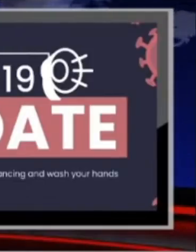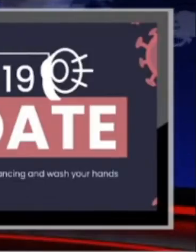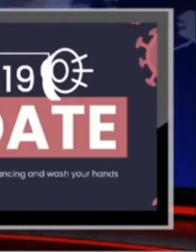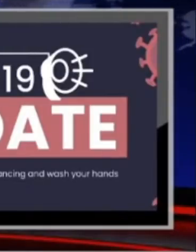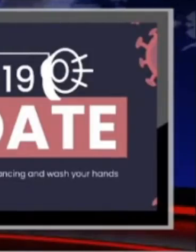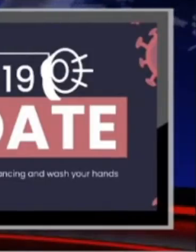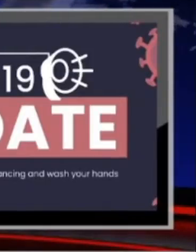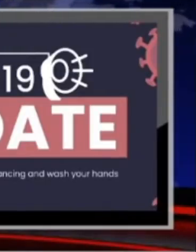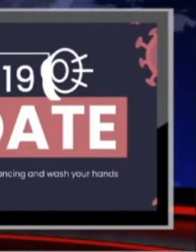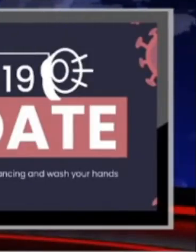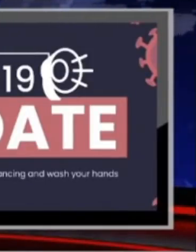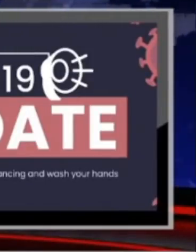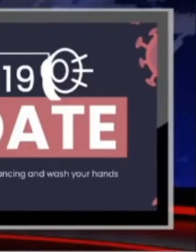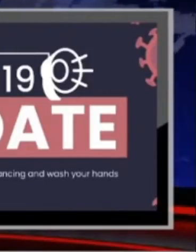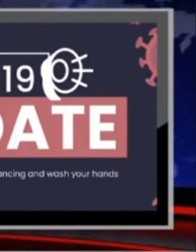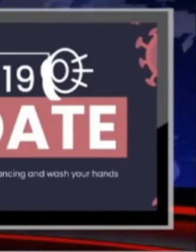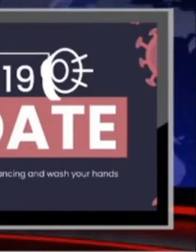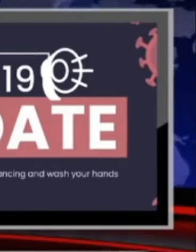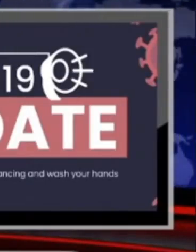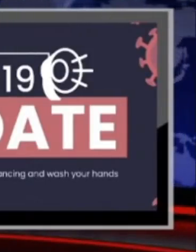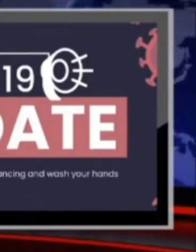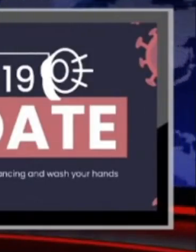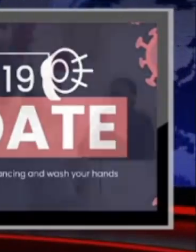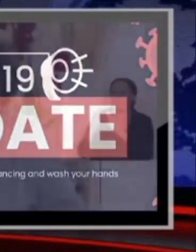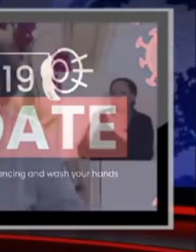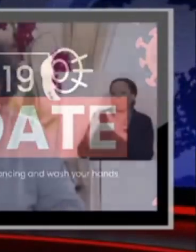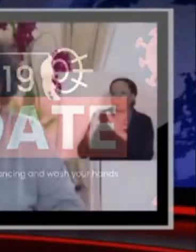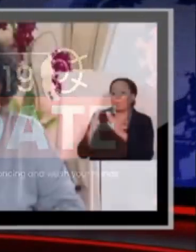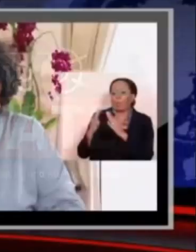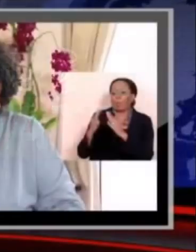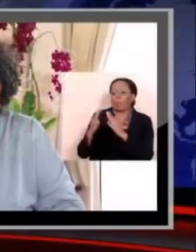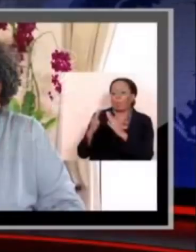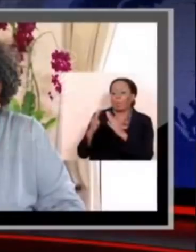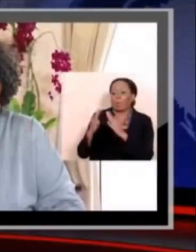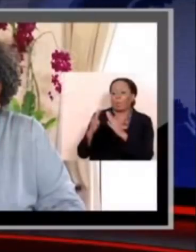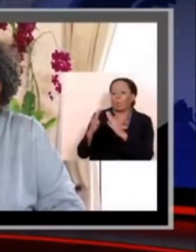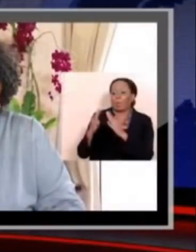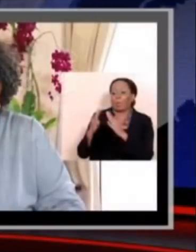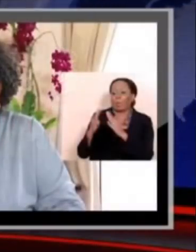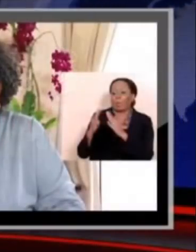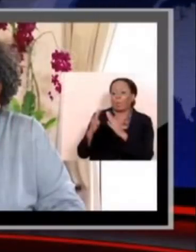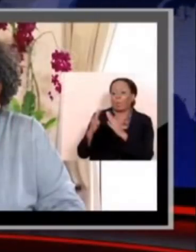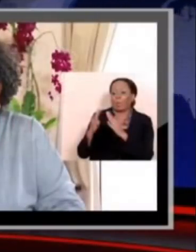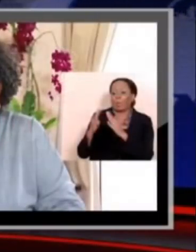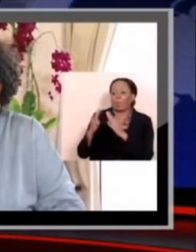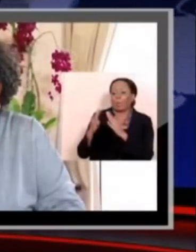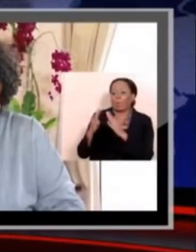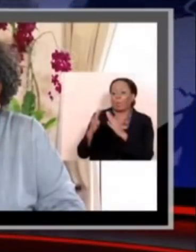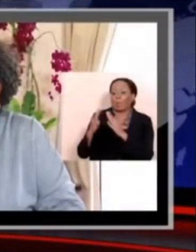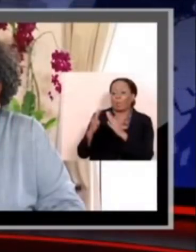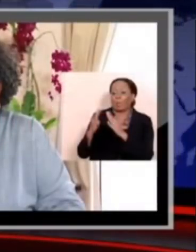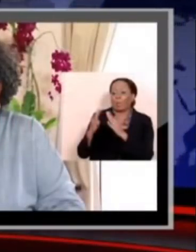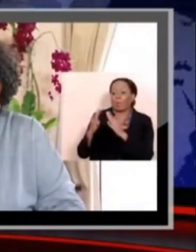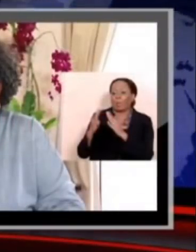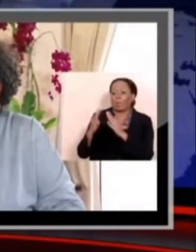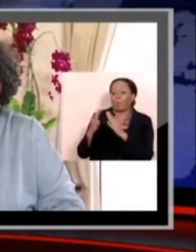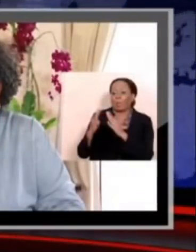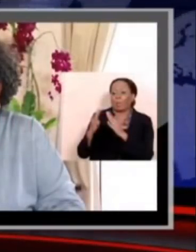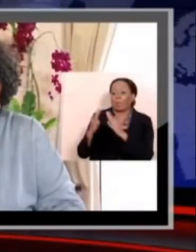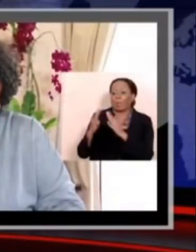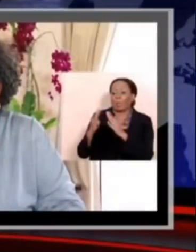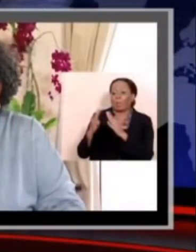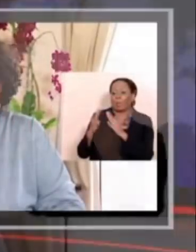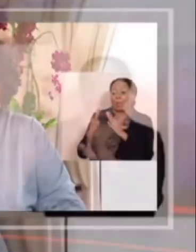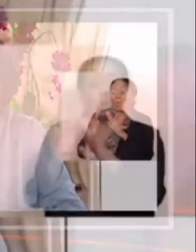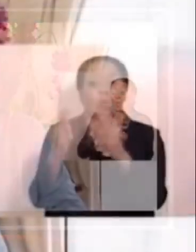the nation on the 11th of March, Prime Minister of Barbados, the Honourable Mia Motley, announced measures for reopening